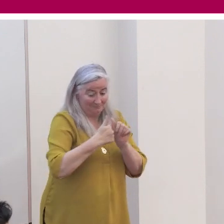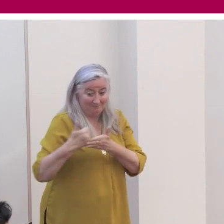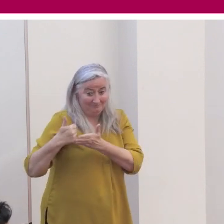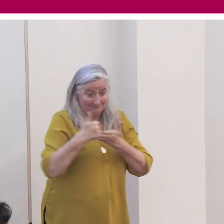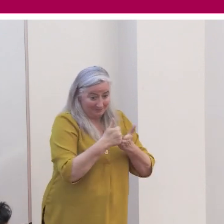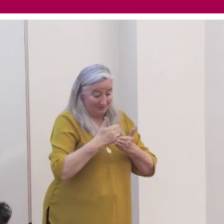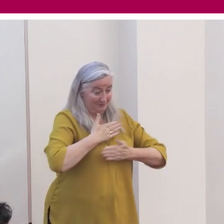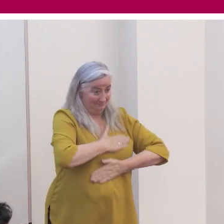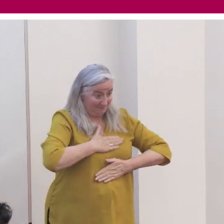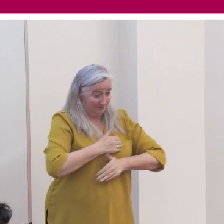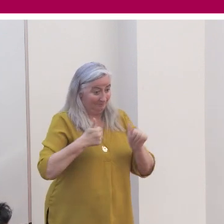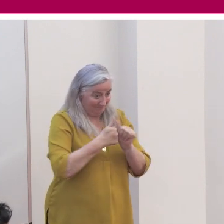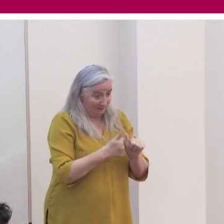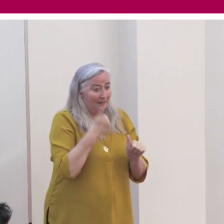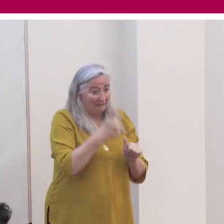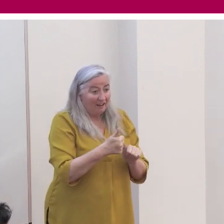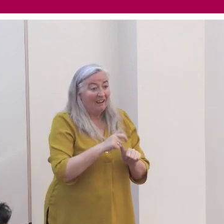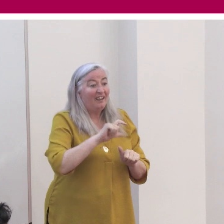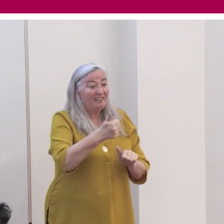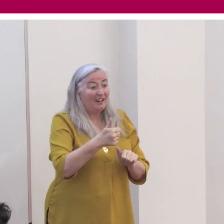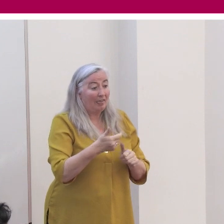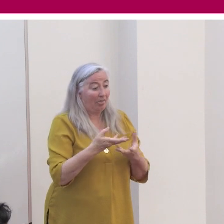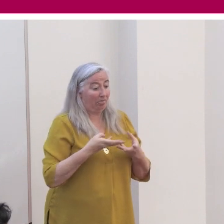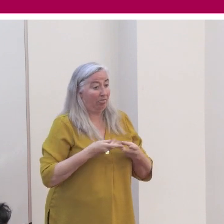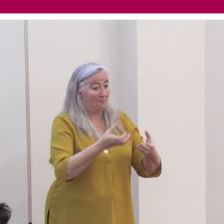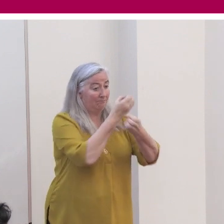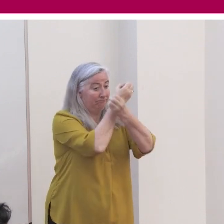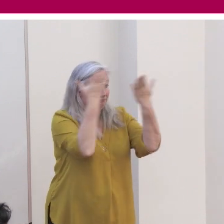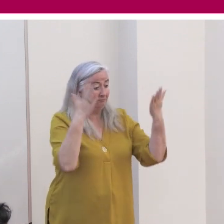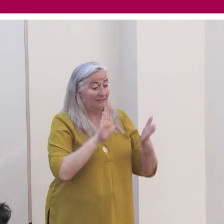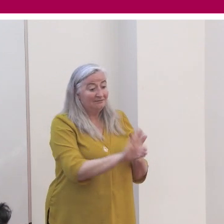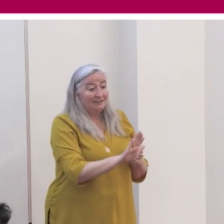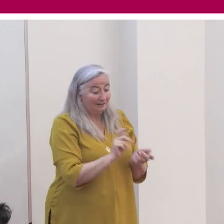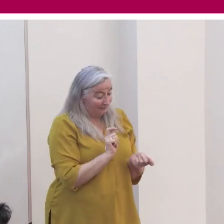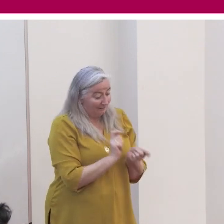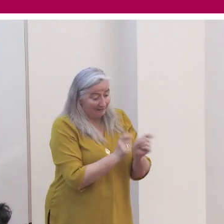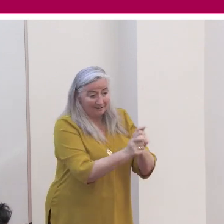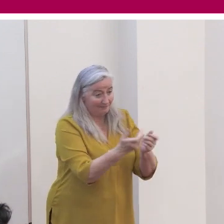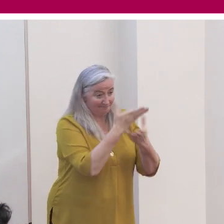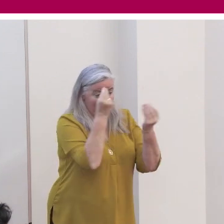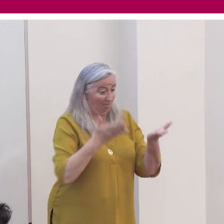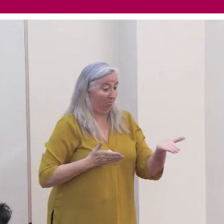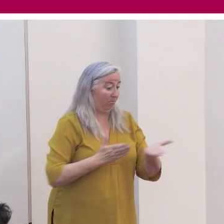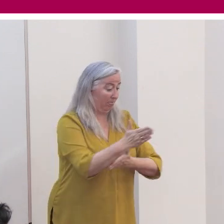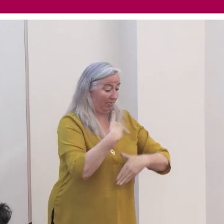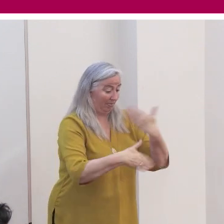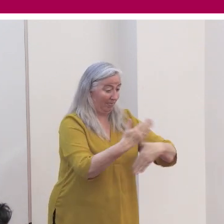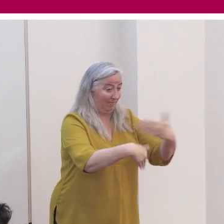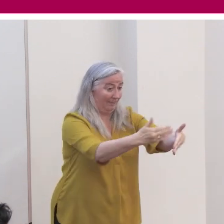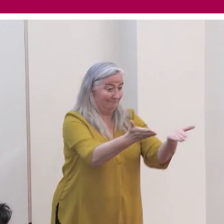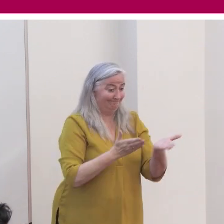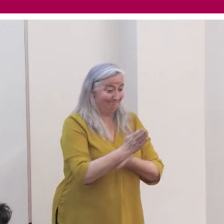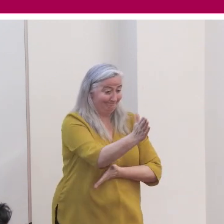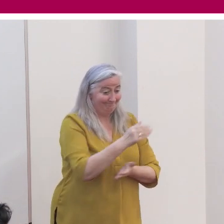I'll follow with the question, but didn't you go and report it? Look, I completely understand why many women don't go and report